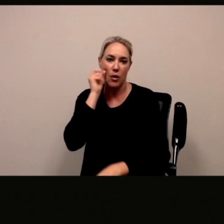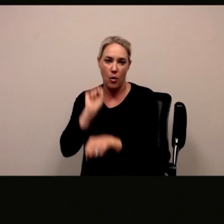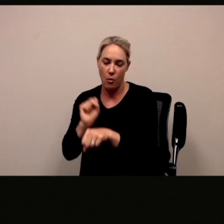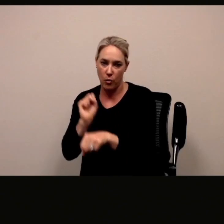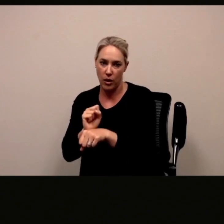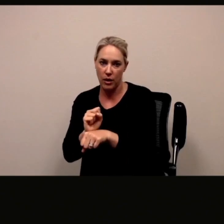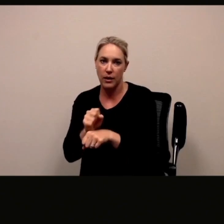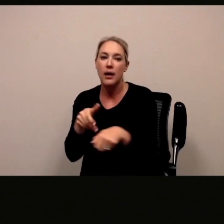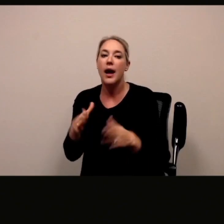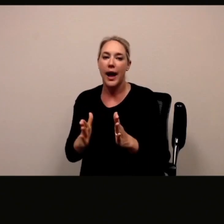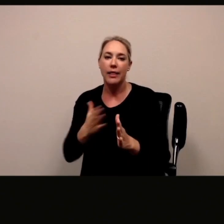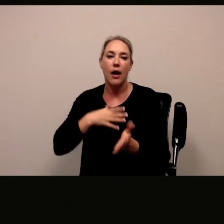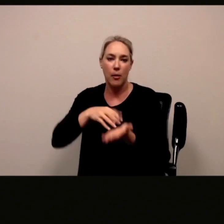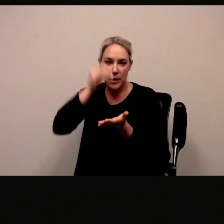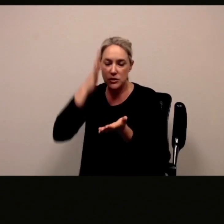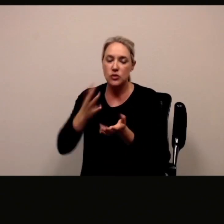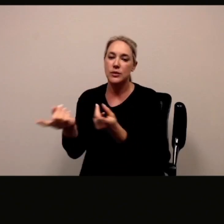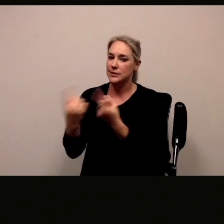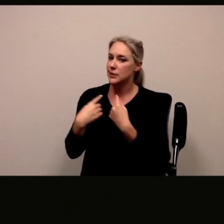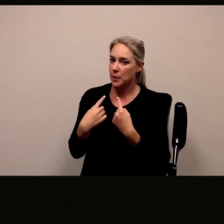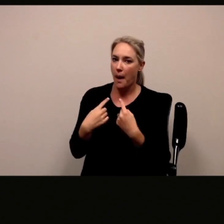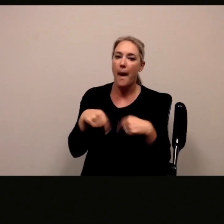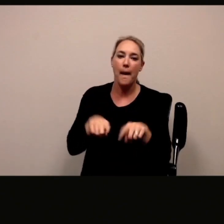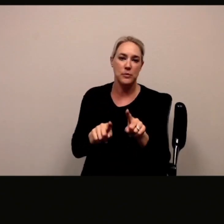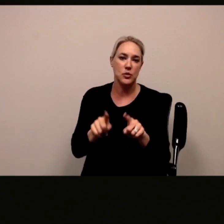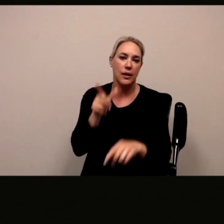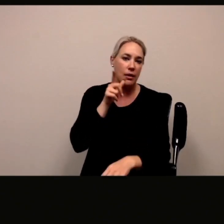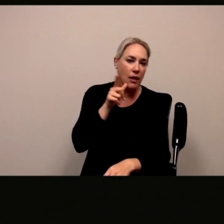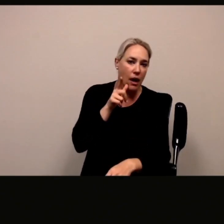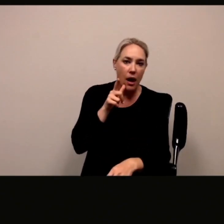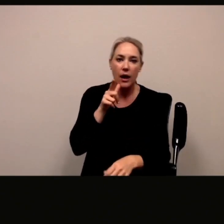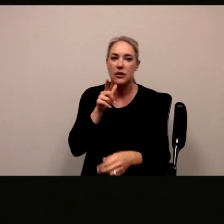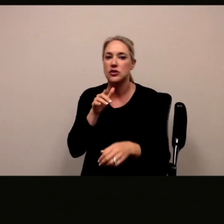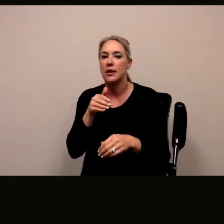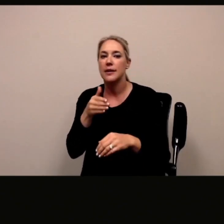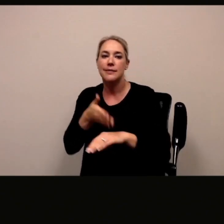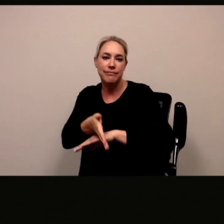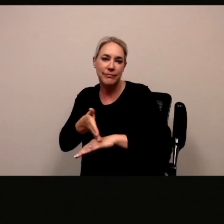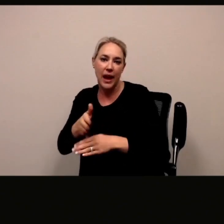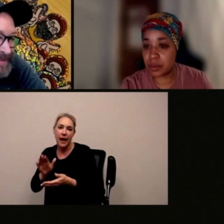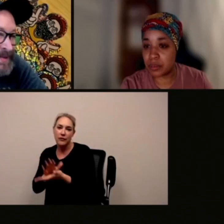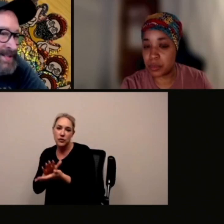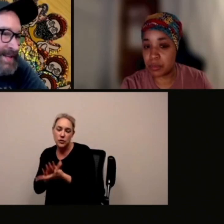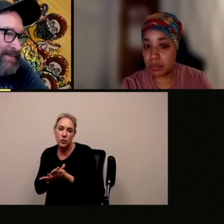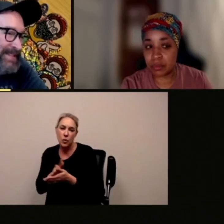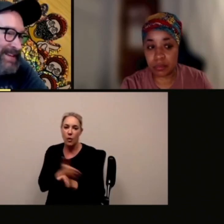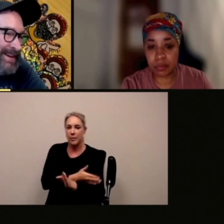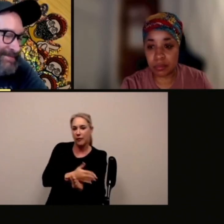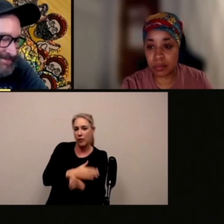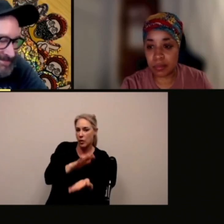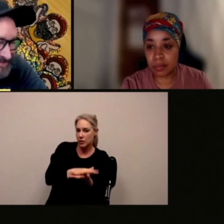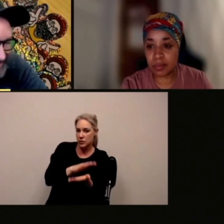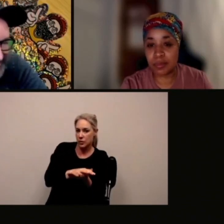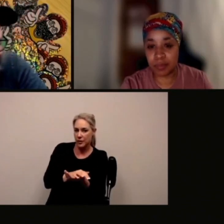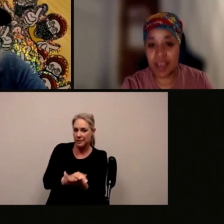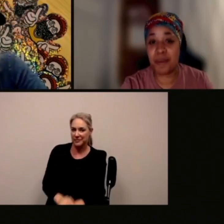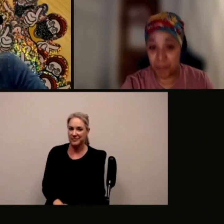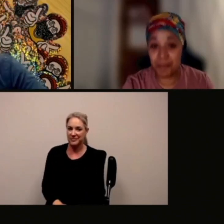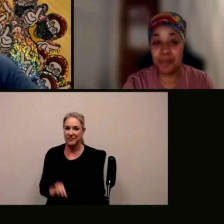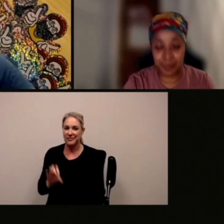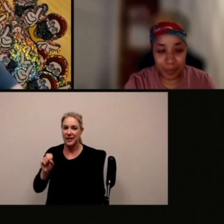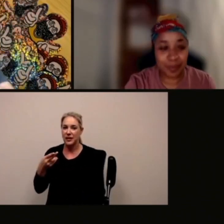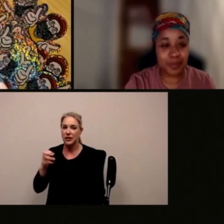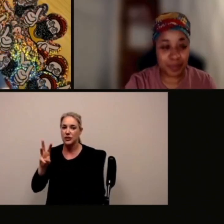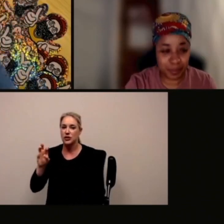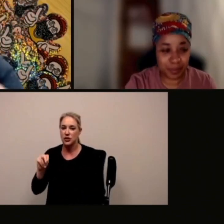before school, whatever. I'm one of those teachers. So yeah. Yes, Lunchtime, best time.